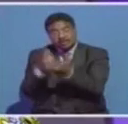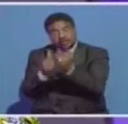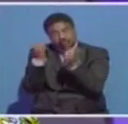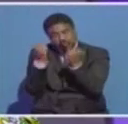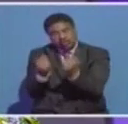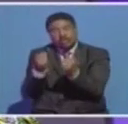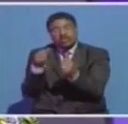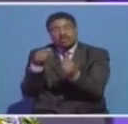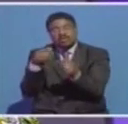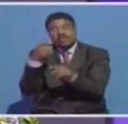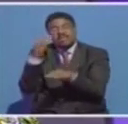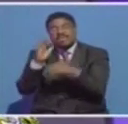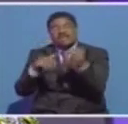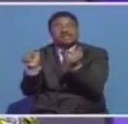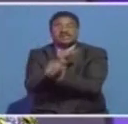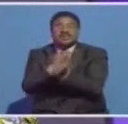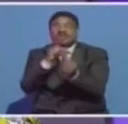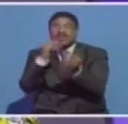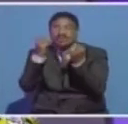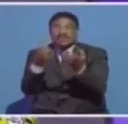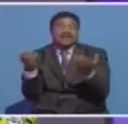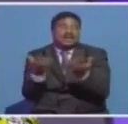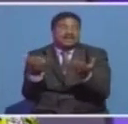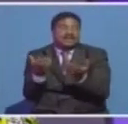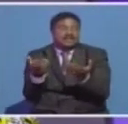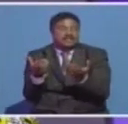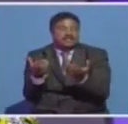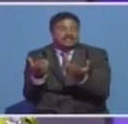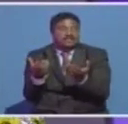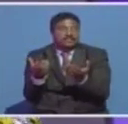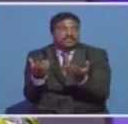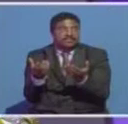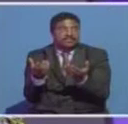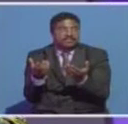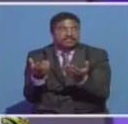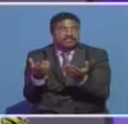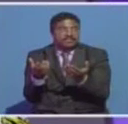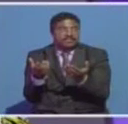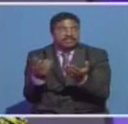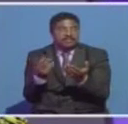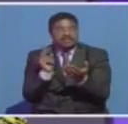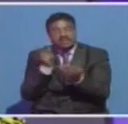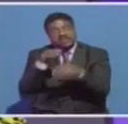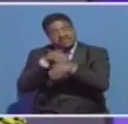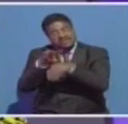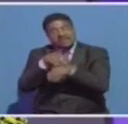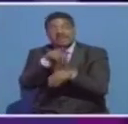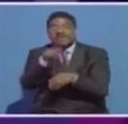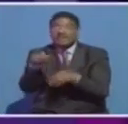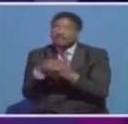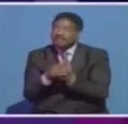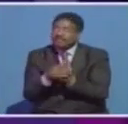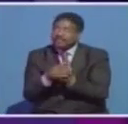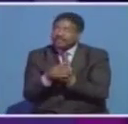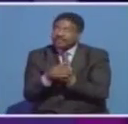floods. There are not many, I must say, but rice is one of them that does well in water. We're trying to encourage crop diversification. When you speak